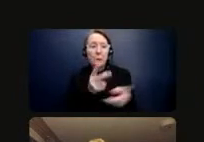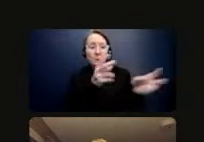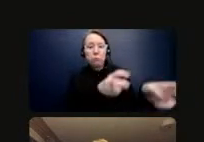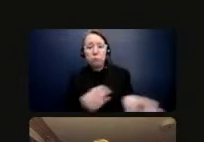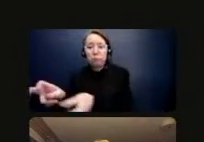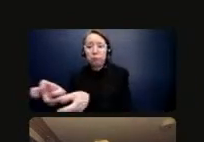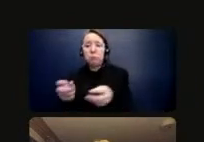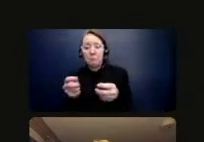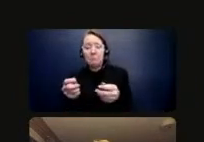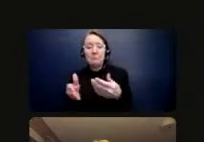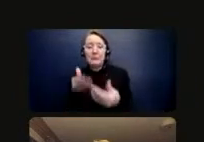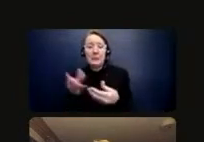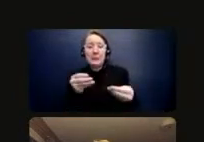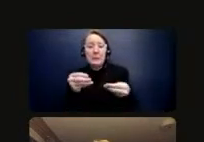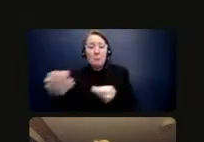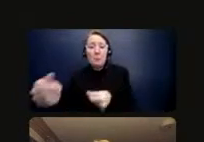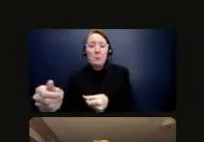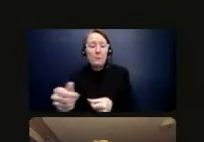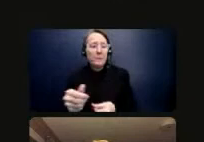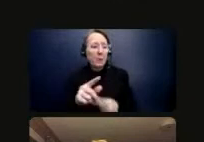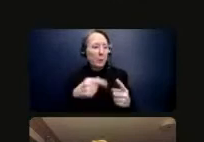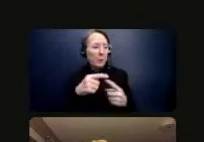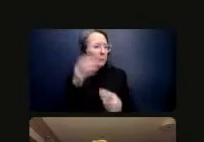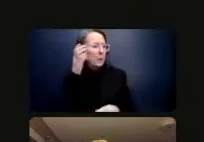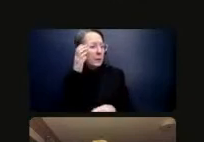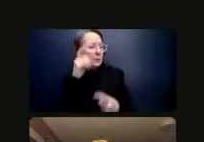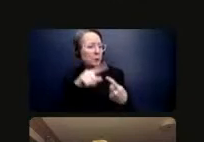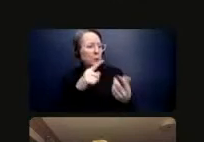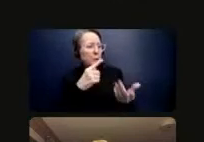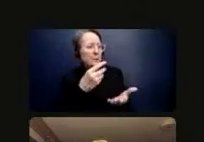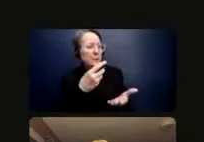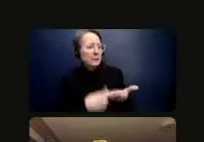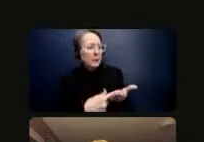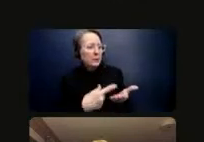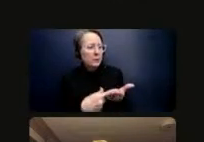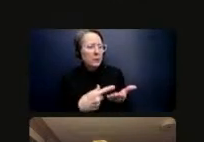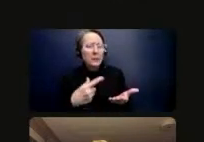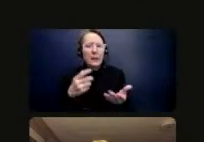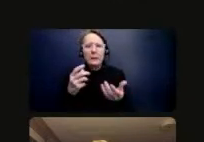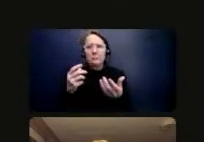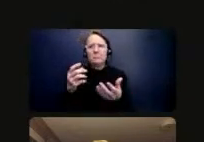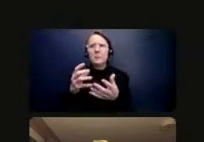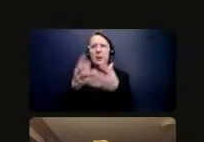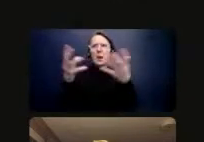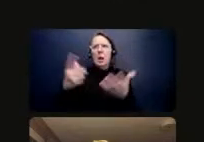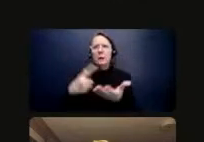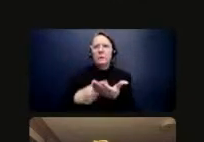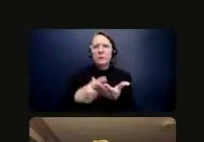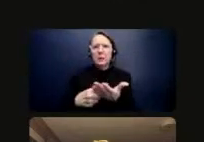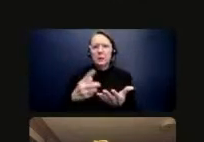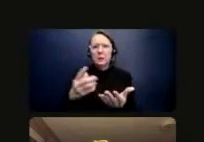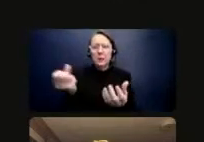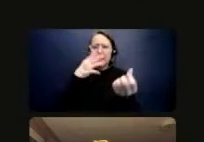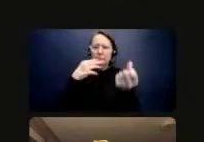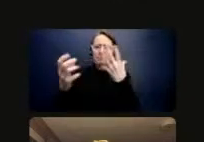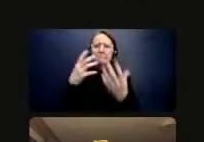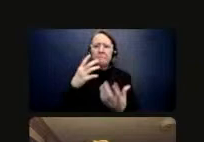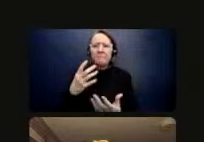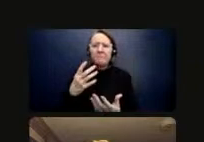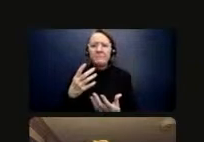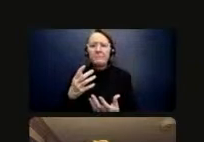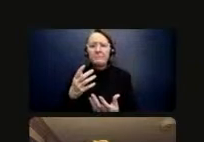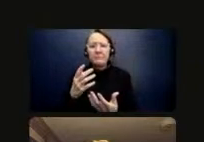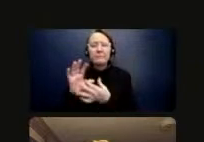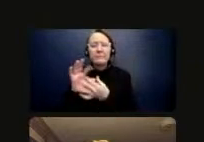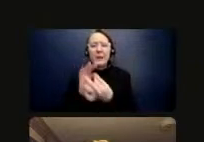like us to then, as we listen to the discussion, or which we're getting a lot of discussion to add us, along with